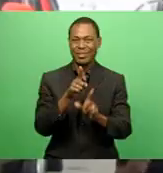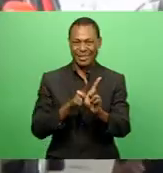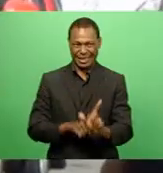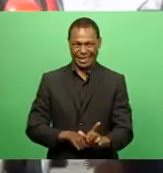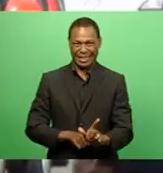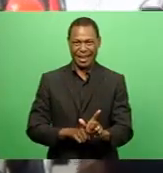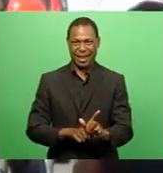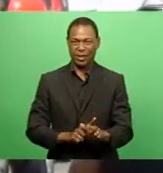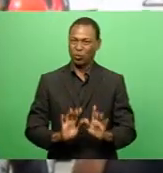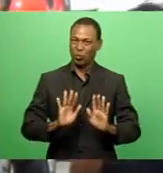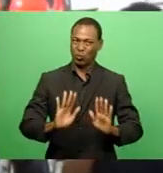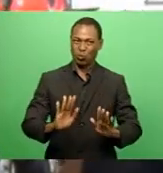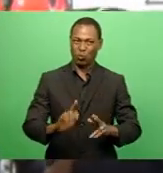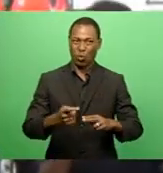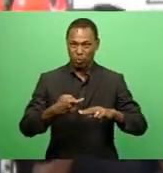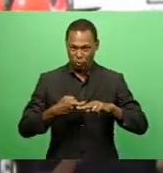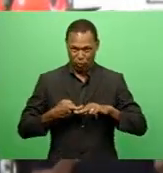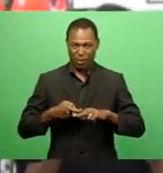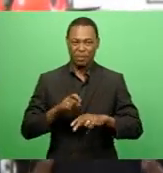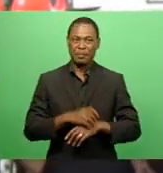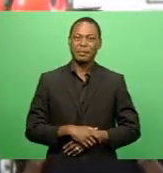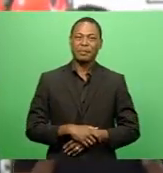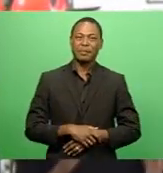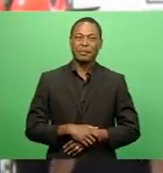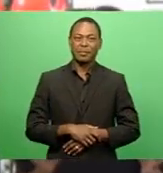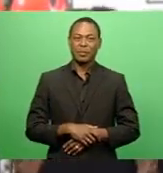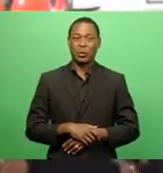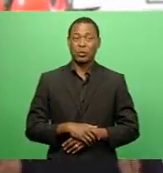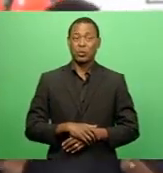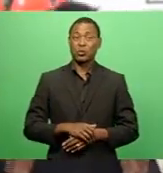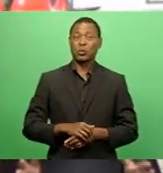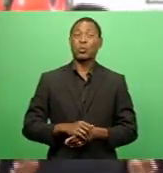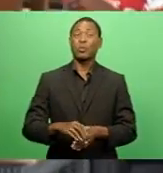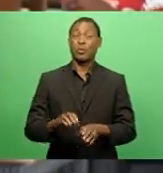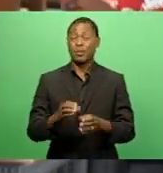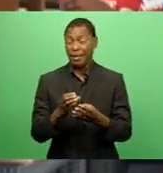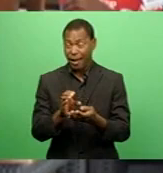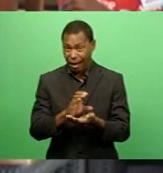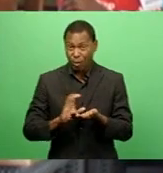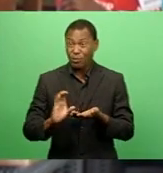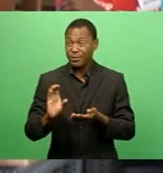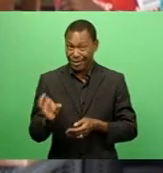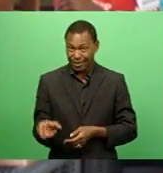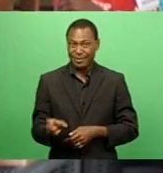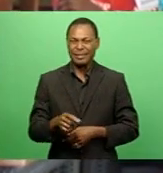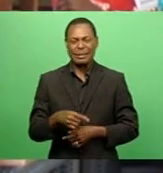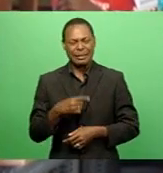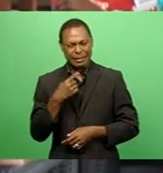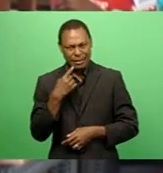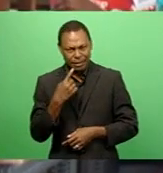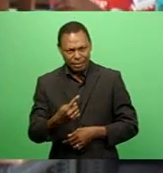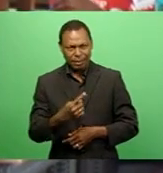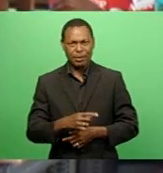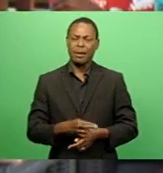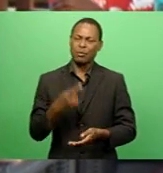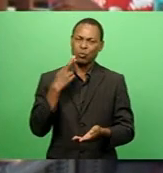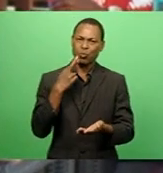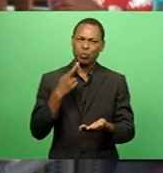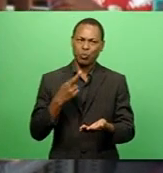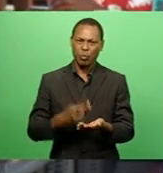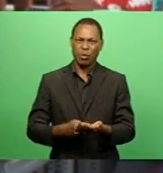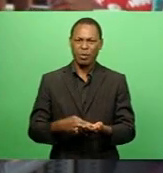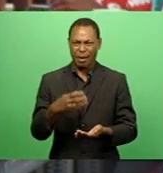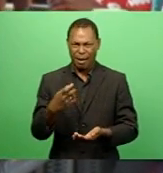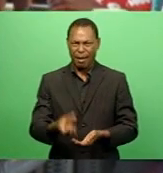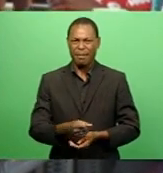campaign. The Fiji Women's Crisis Center counselors, legal team and community advocates have also reported that there were